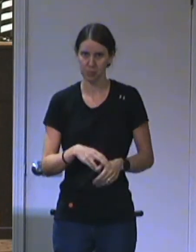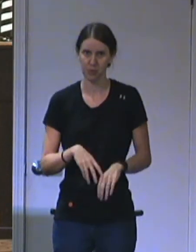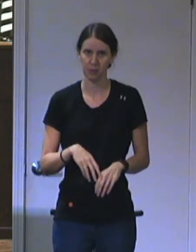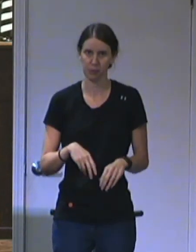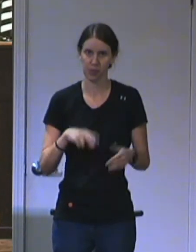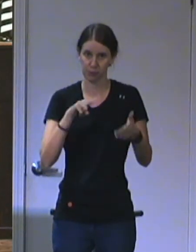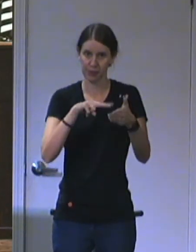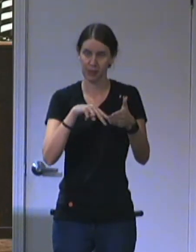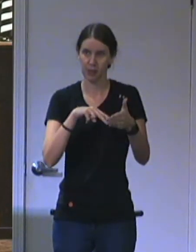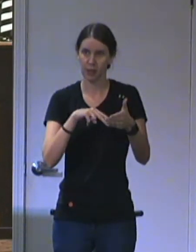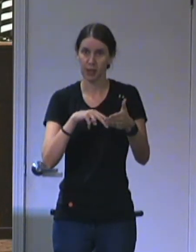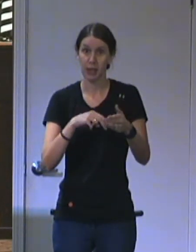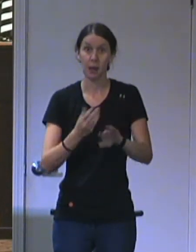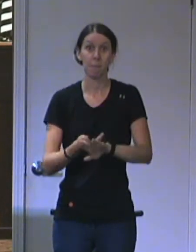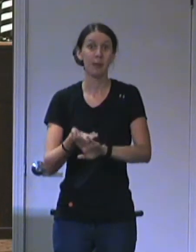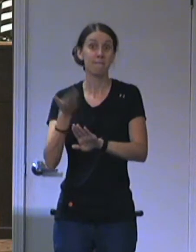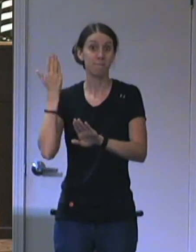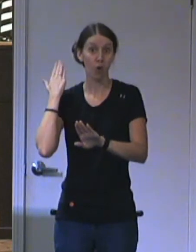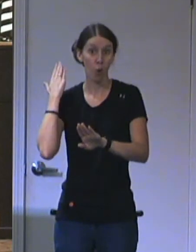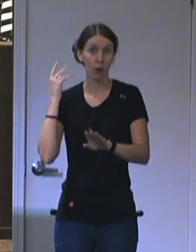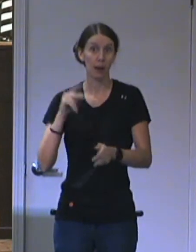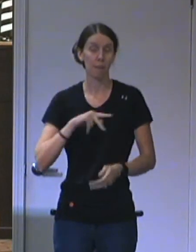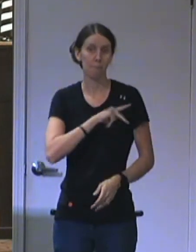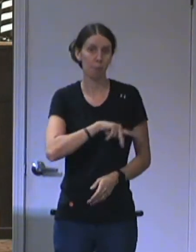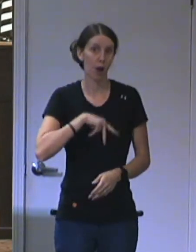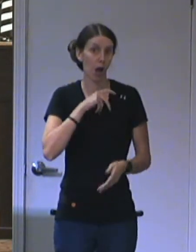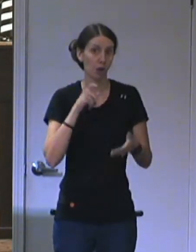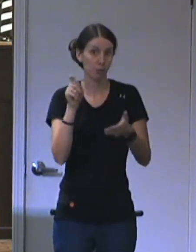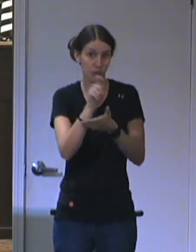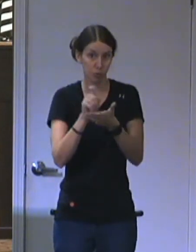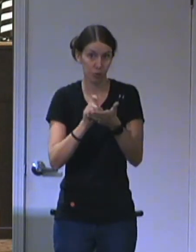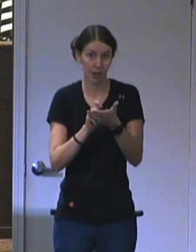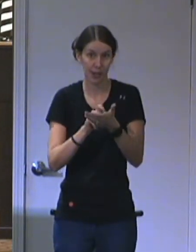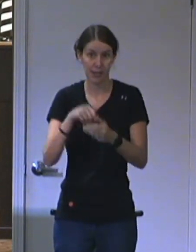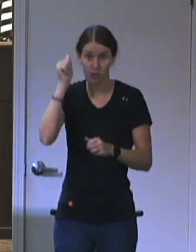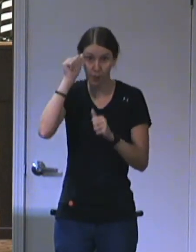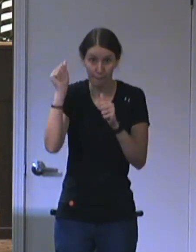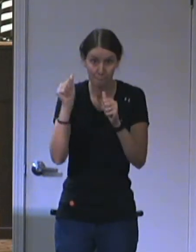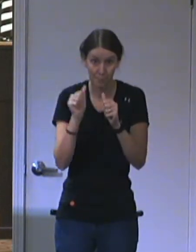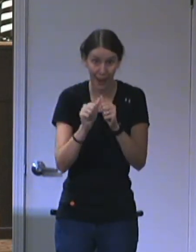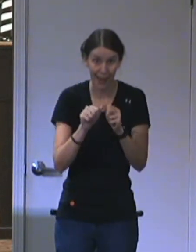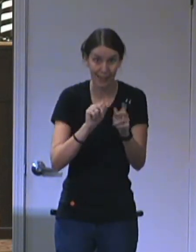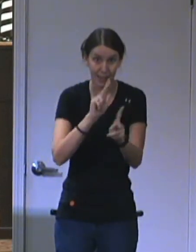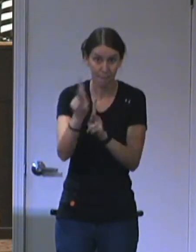where Paul has taken the time to remind the people